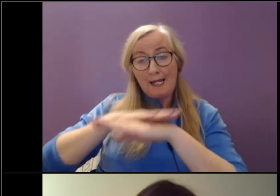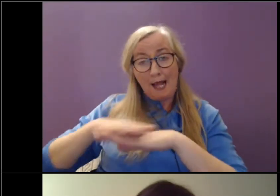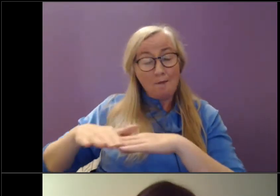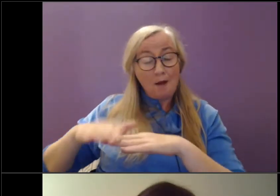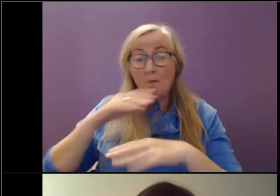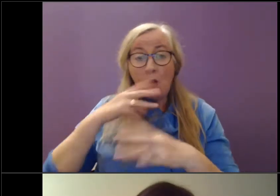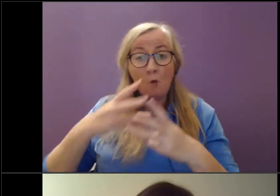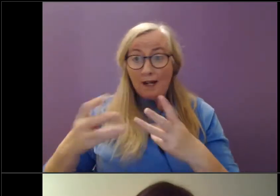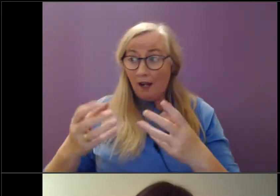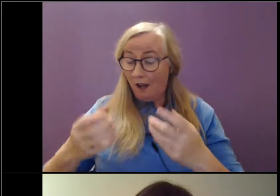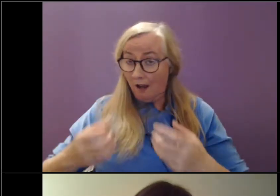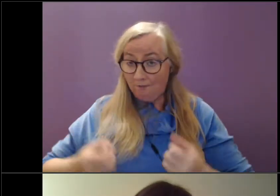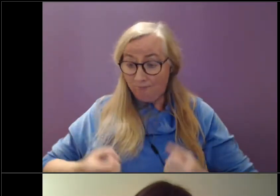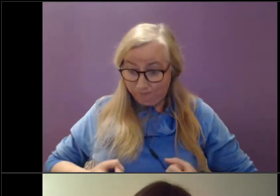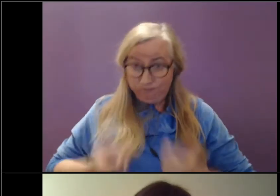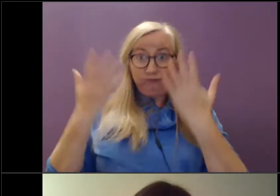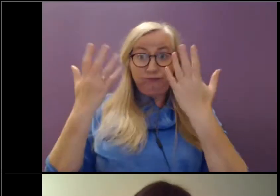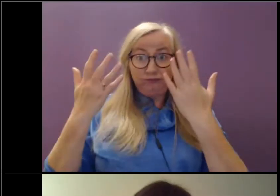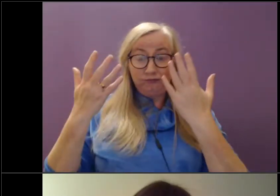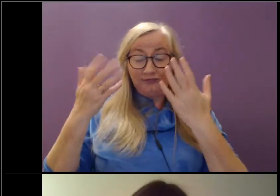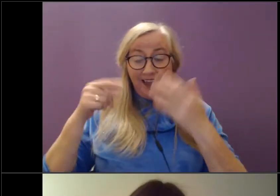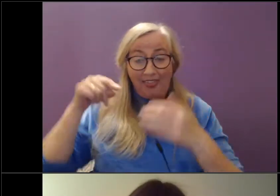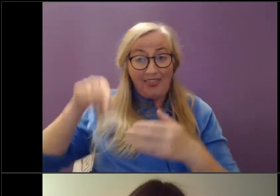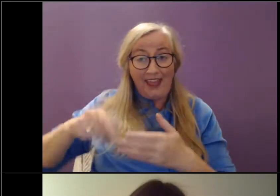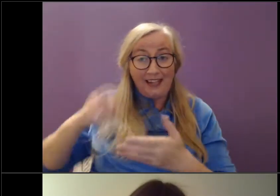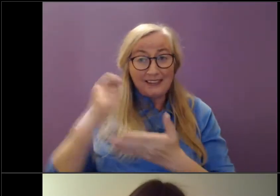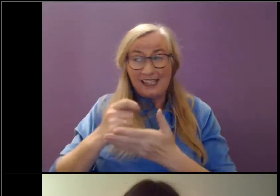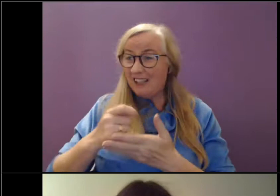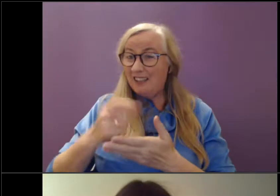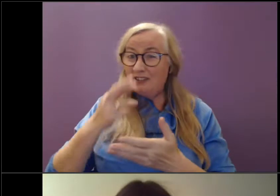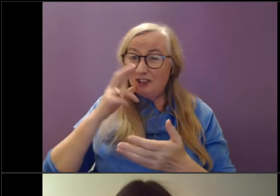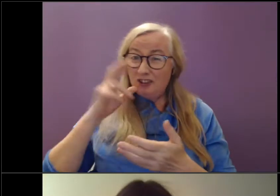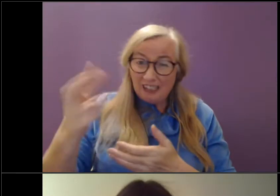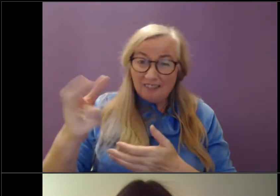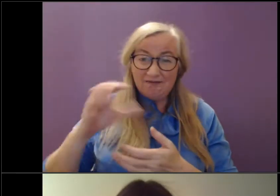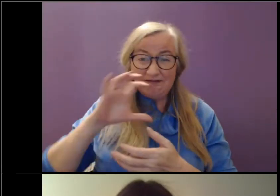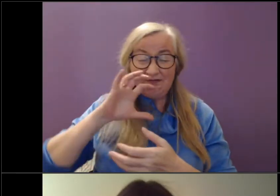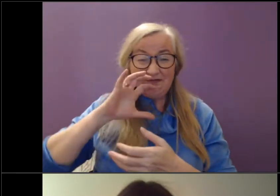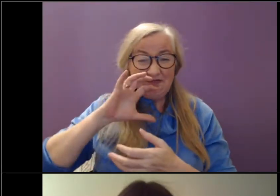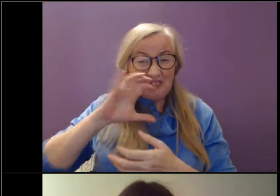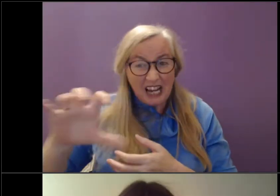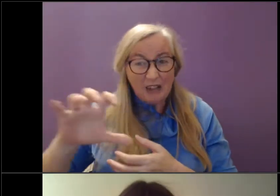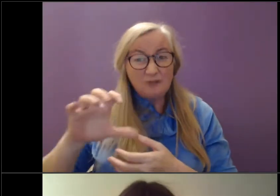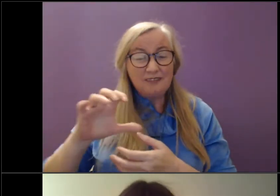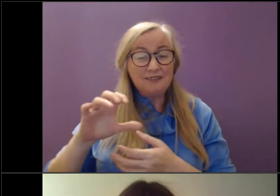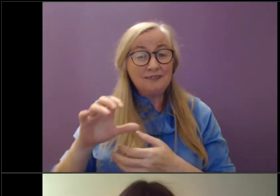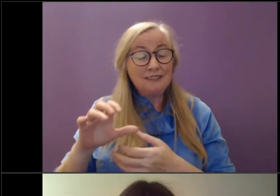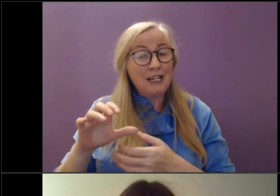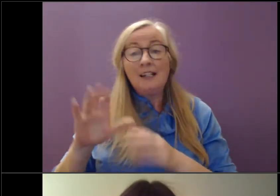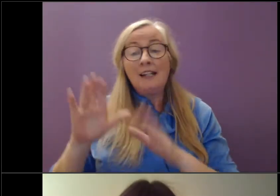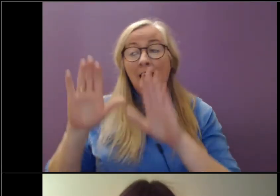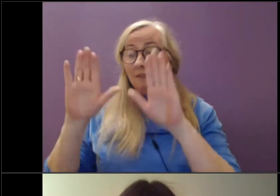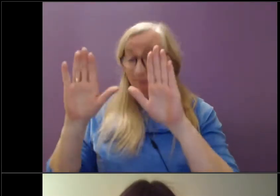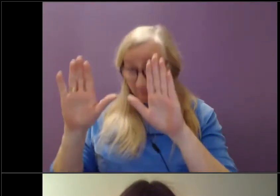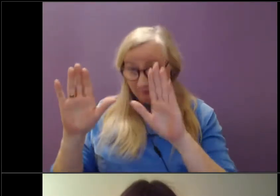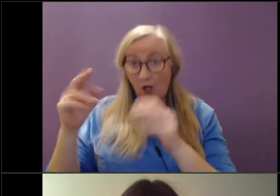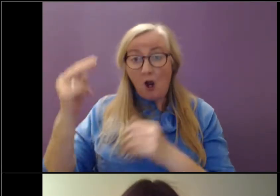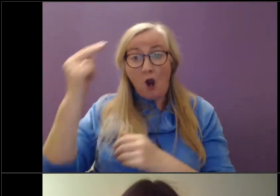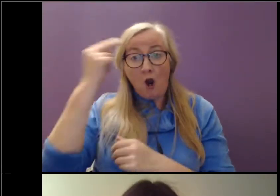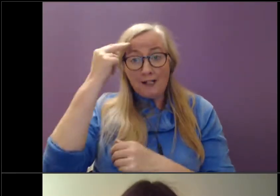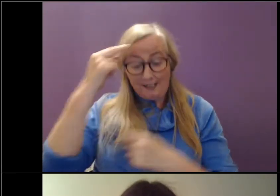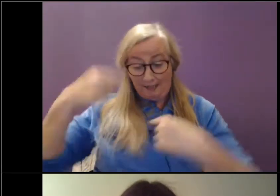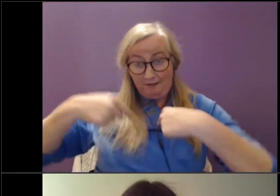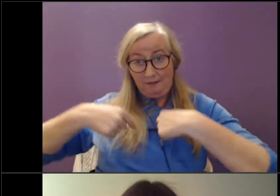someone's being shouting or aggressive, and try and her understand it from your perspective as